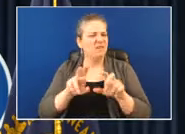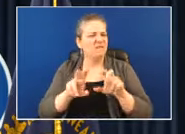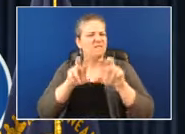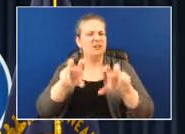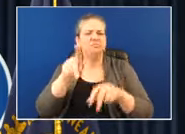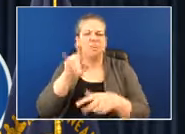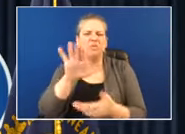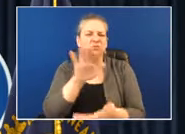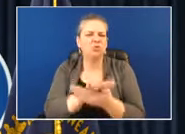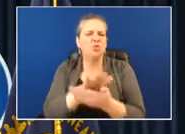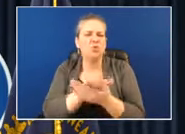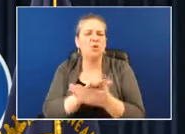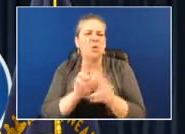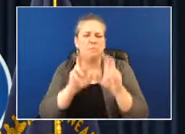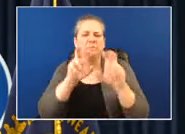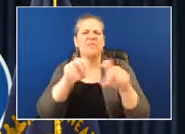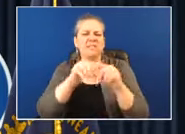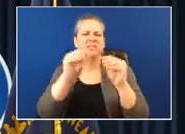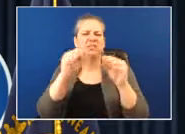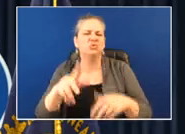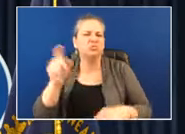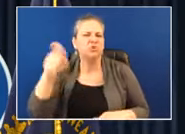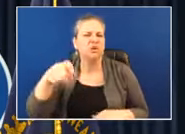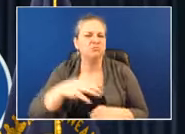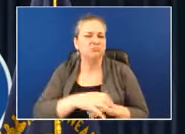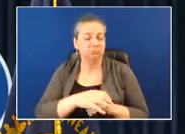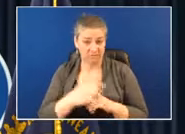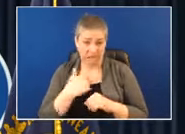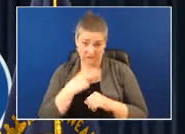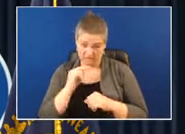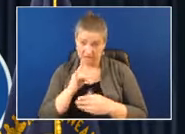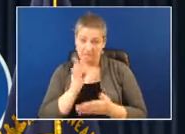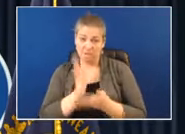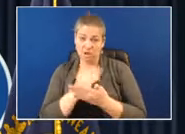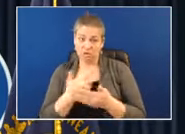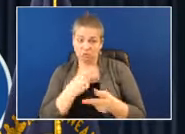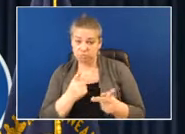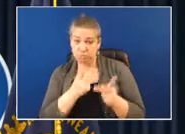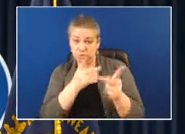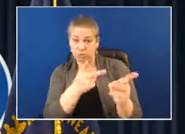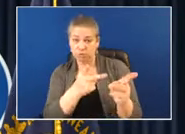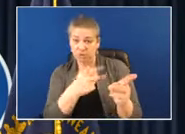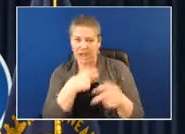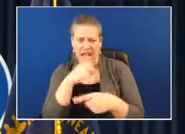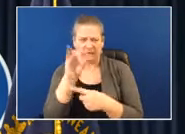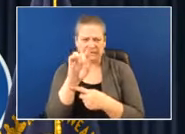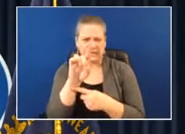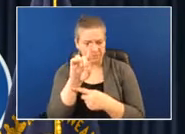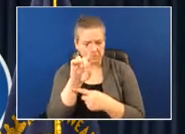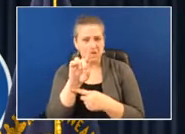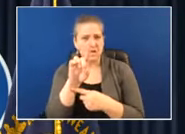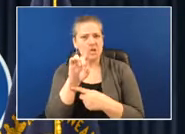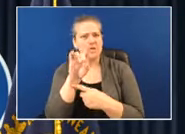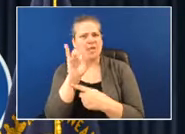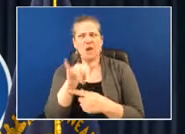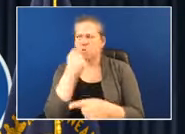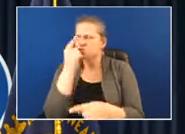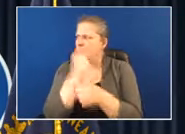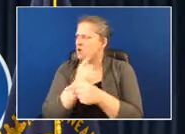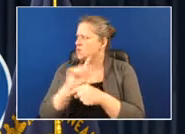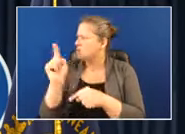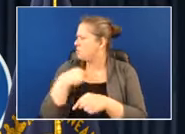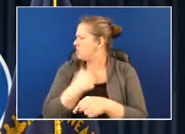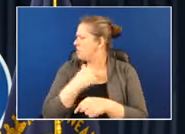educators. And I provided a budget proposal that did just that, that actually met the moment that we are in. It